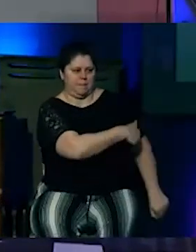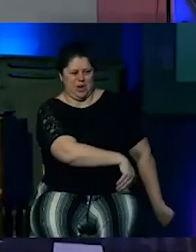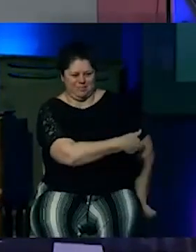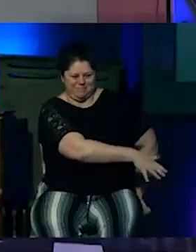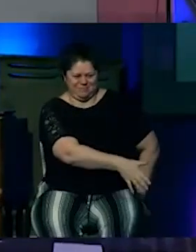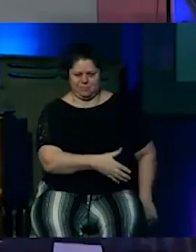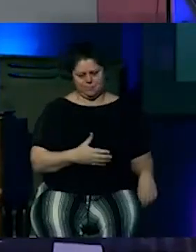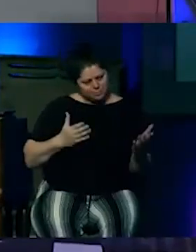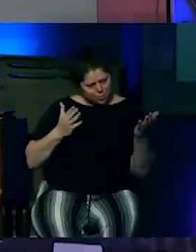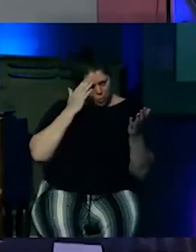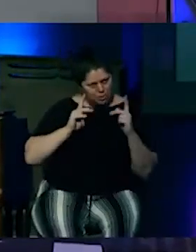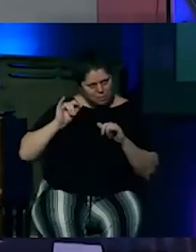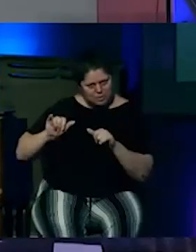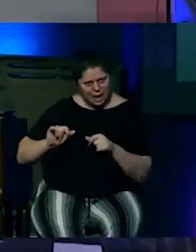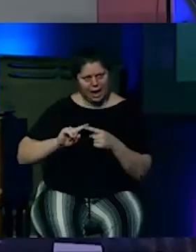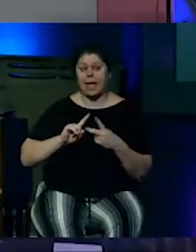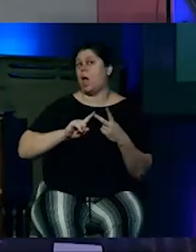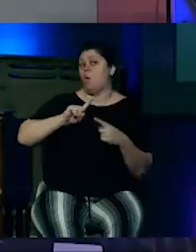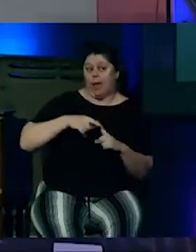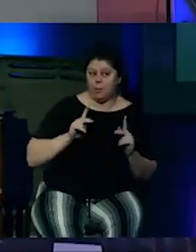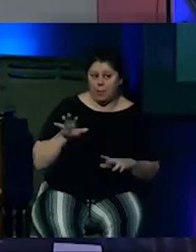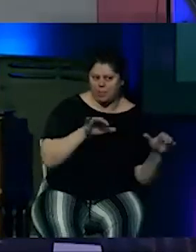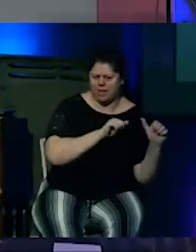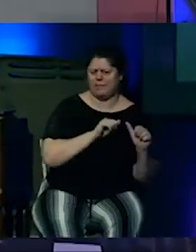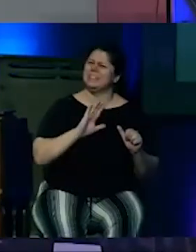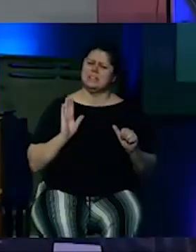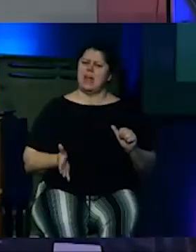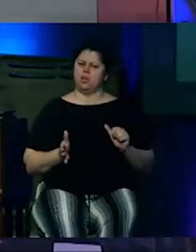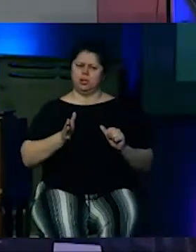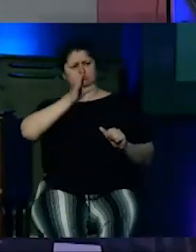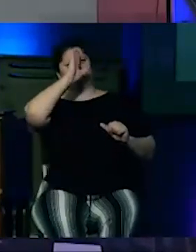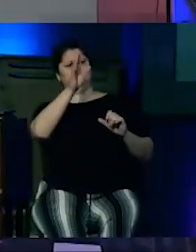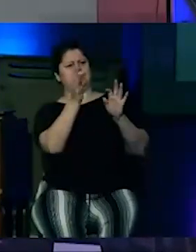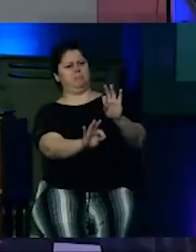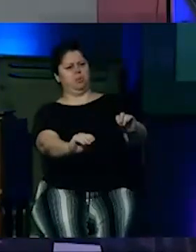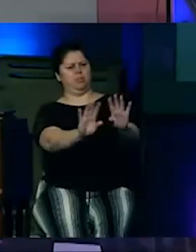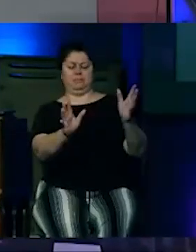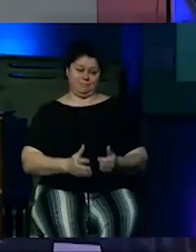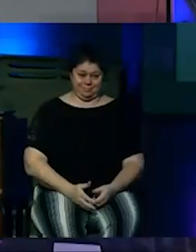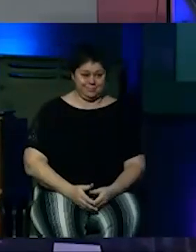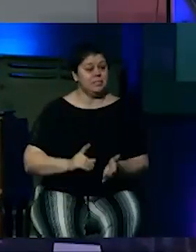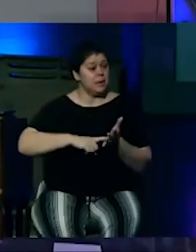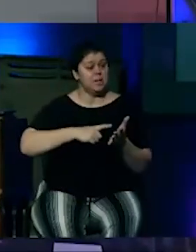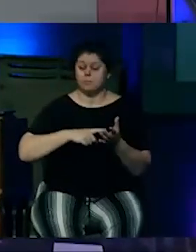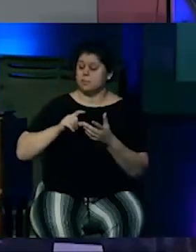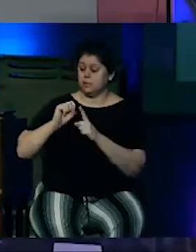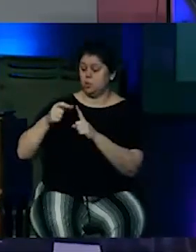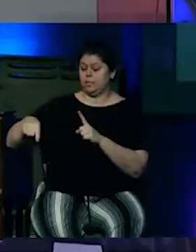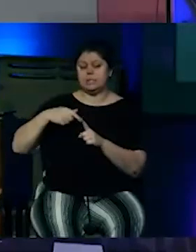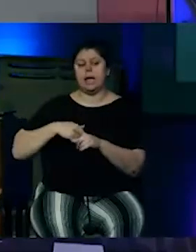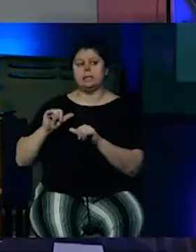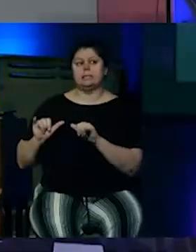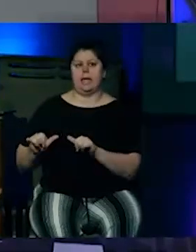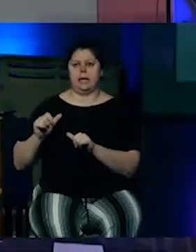leave? You know, I think, like, it's never that straightforward. I think I've stayed in some places because they were able to